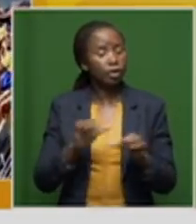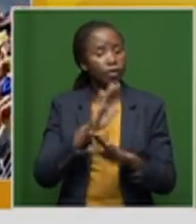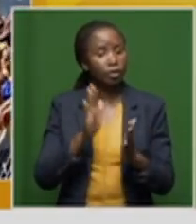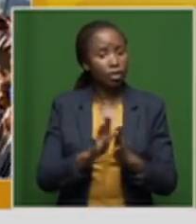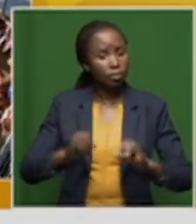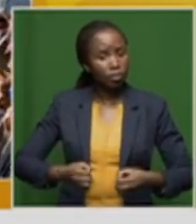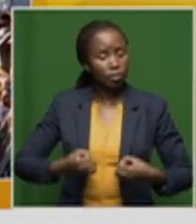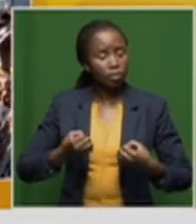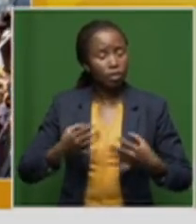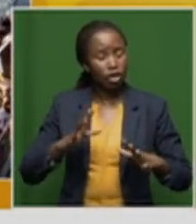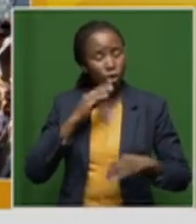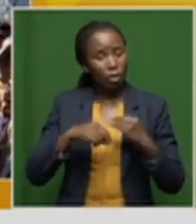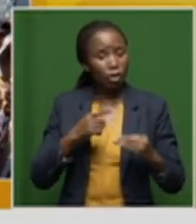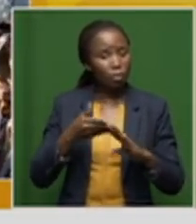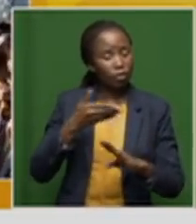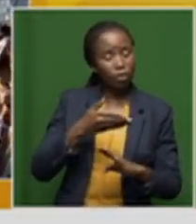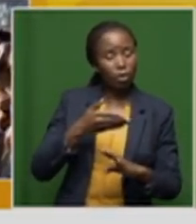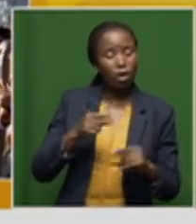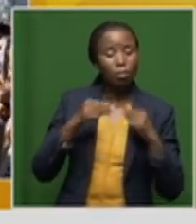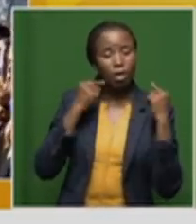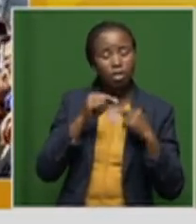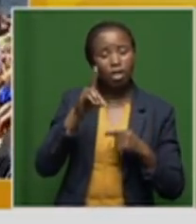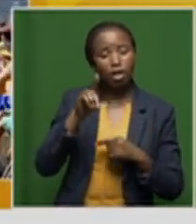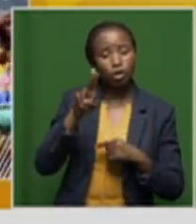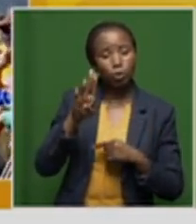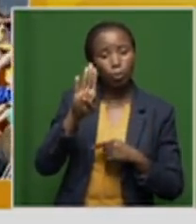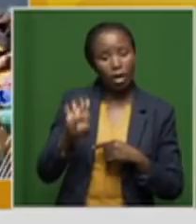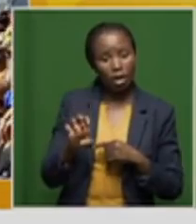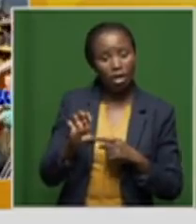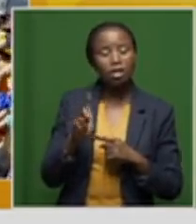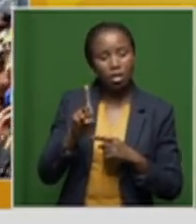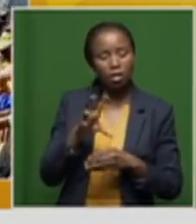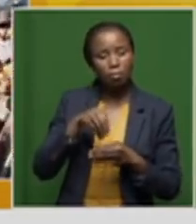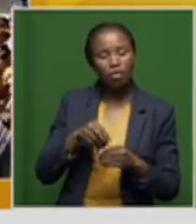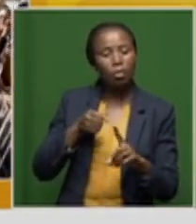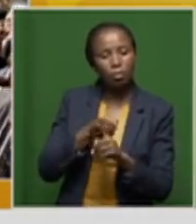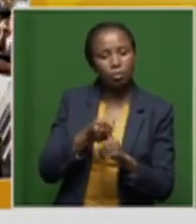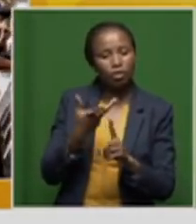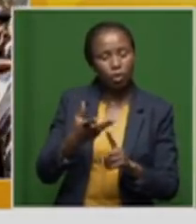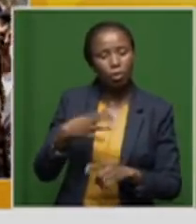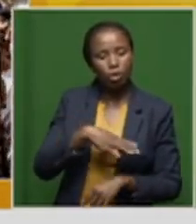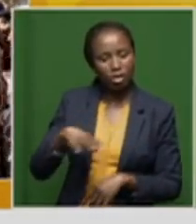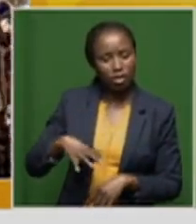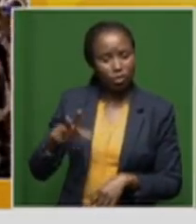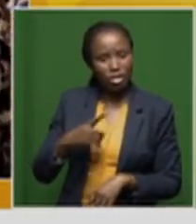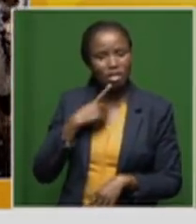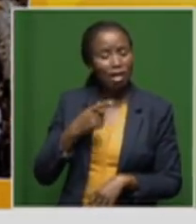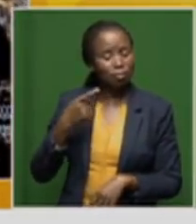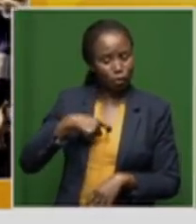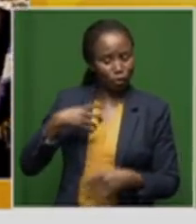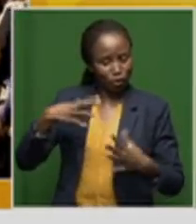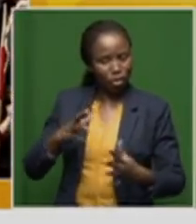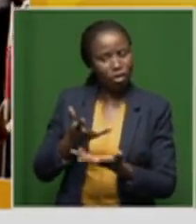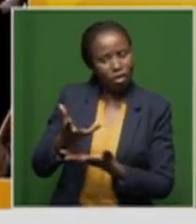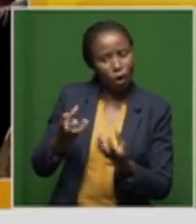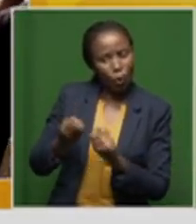spoke earlier on to Pastor Vusi Dube, who's responsible for the mobilization of the president, and he said in fact that he had personally spoken